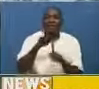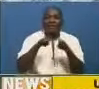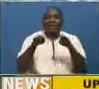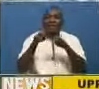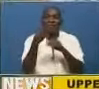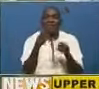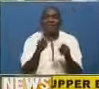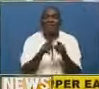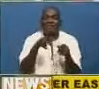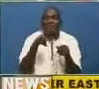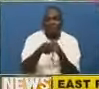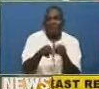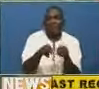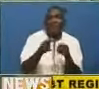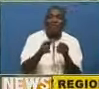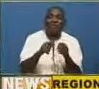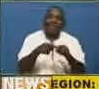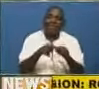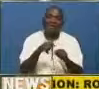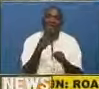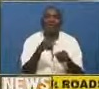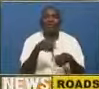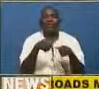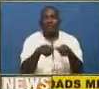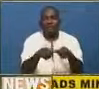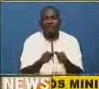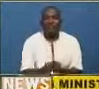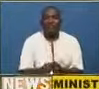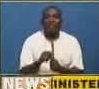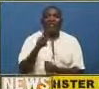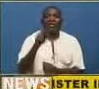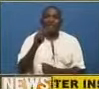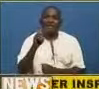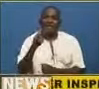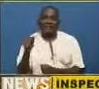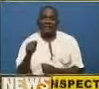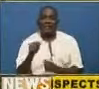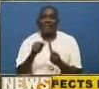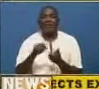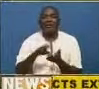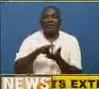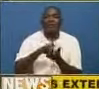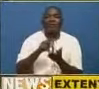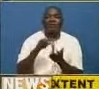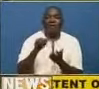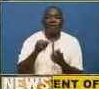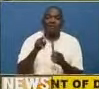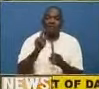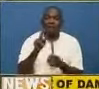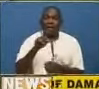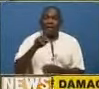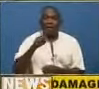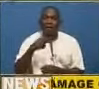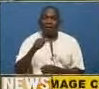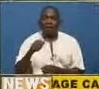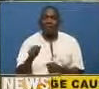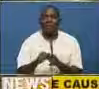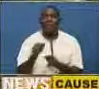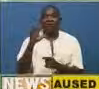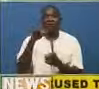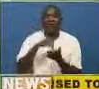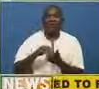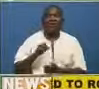3 and cut the sod for the Phase 4 of the Keda Ceramics factory at Shama with a